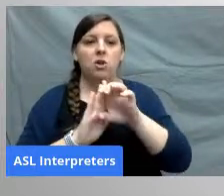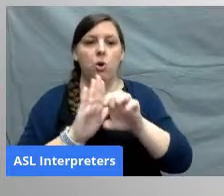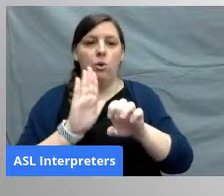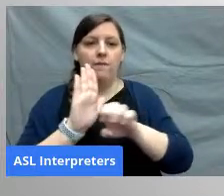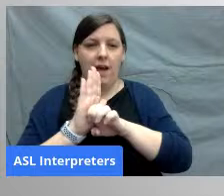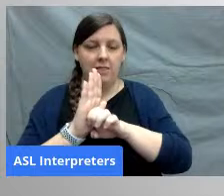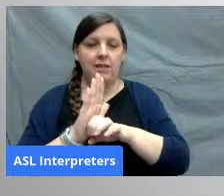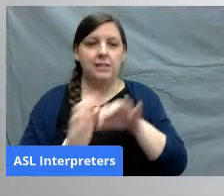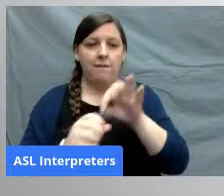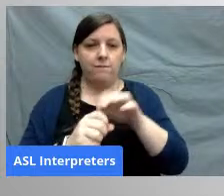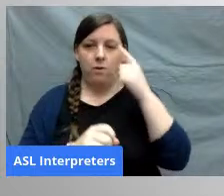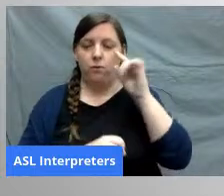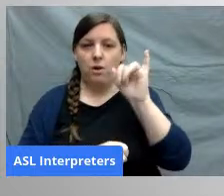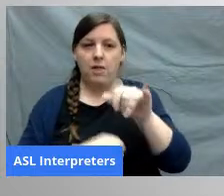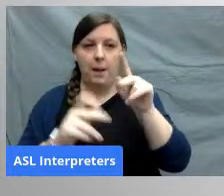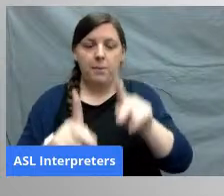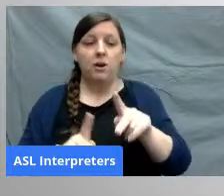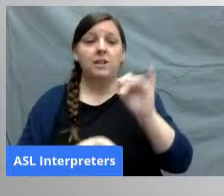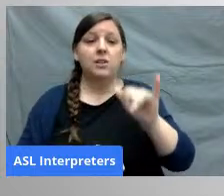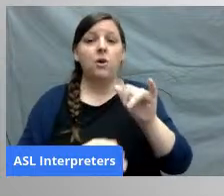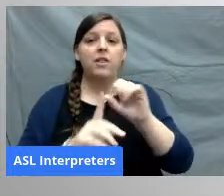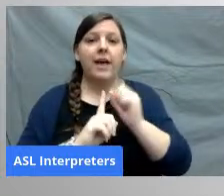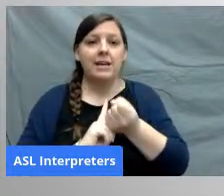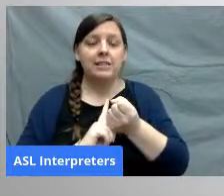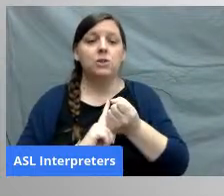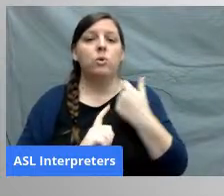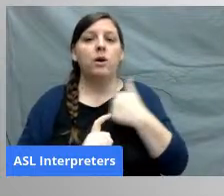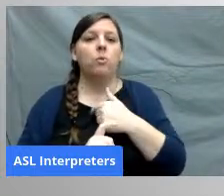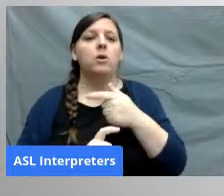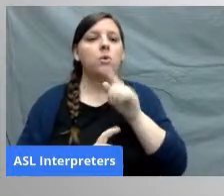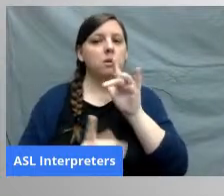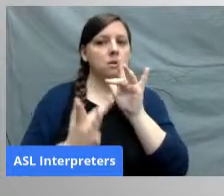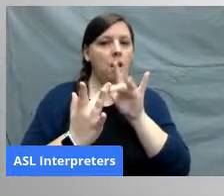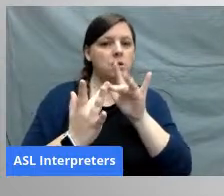the superintendent and ask that that person be voted on separately so that you